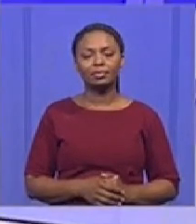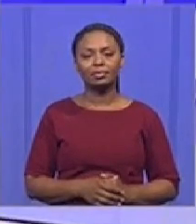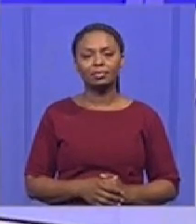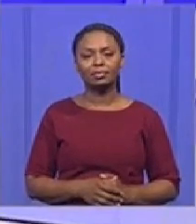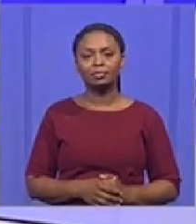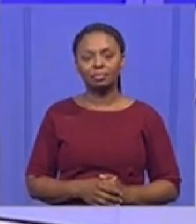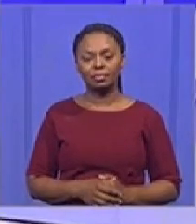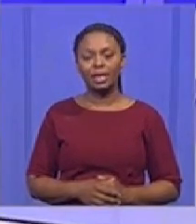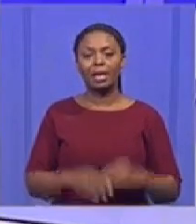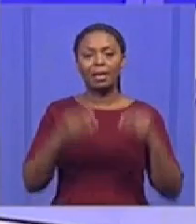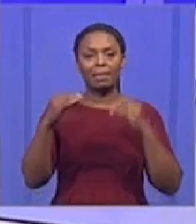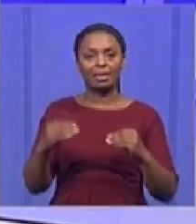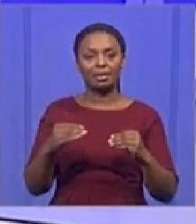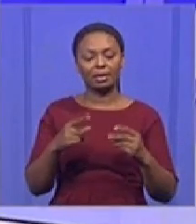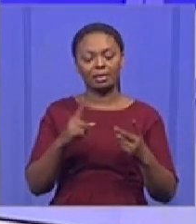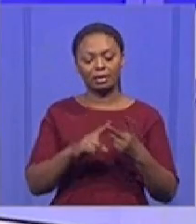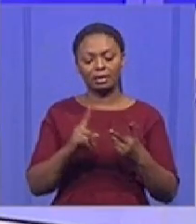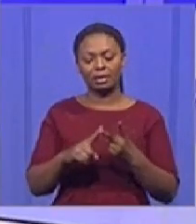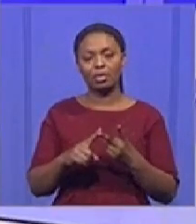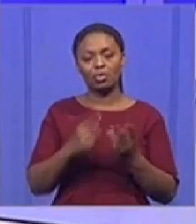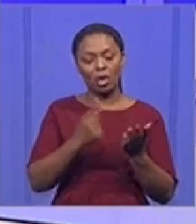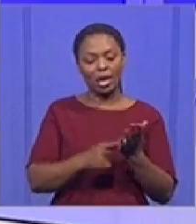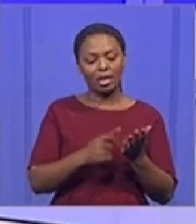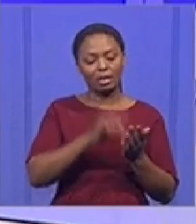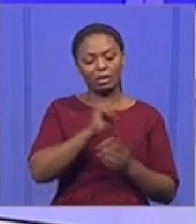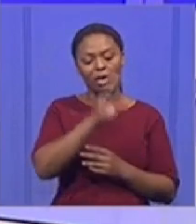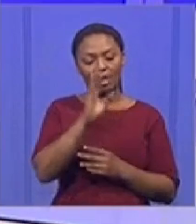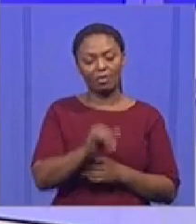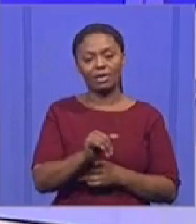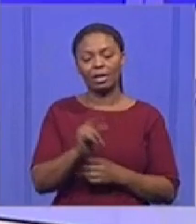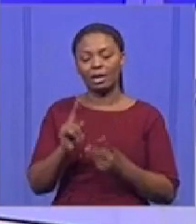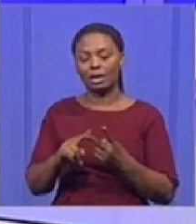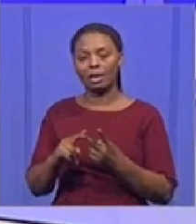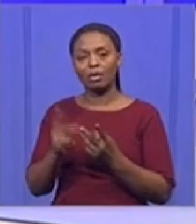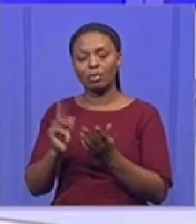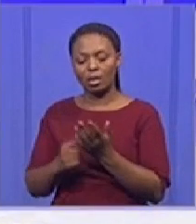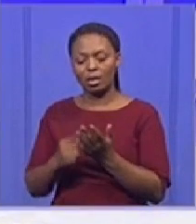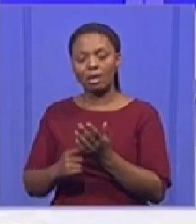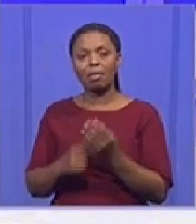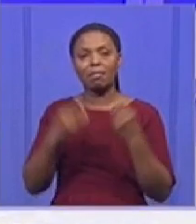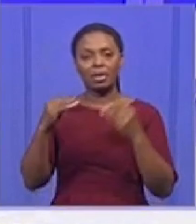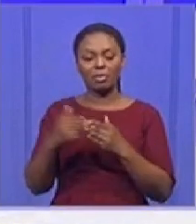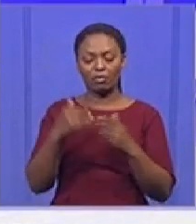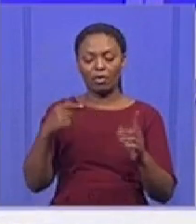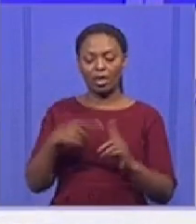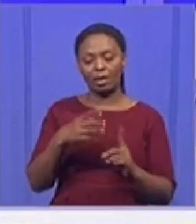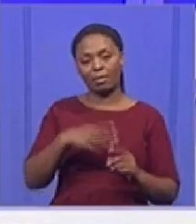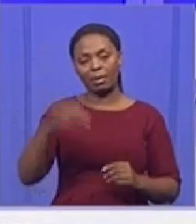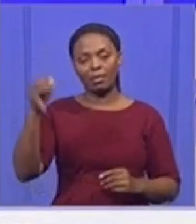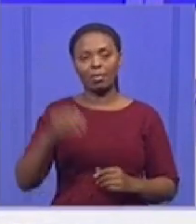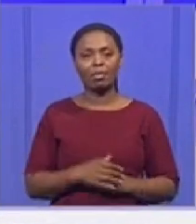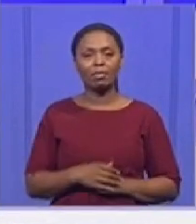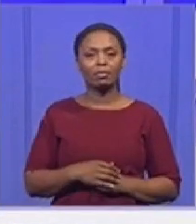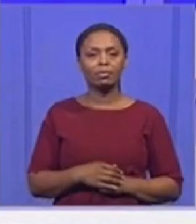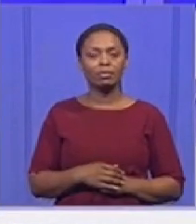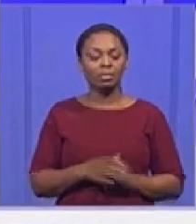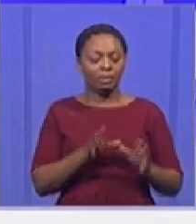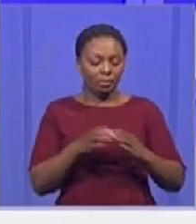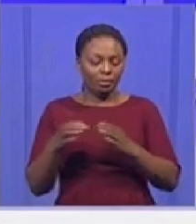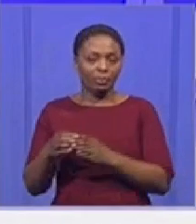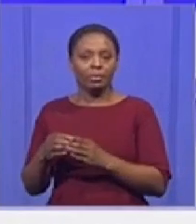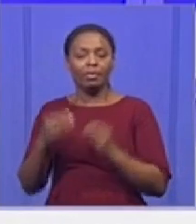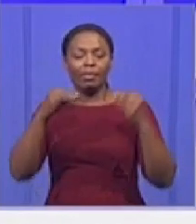Bagwebi ba Afrika Borwa le Uganda ba tsene kopano pele ga leeto la mopresidente wa naga eo mono gae. Mekgatlo ya dikgwebo e begetse